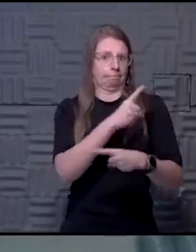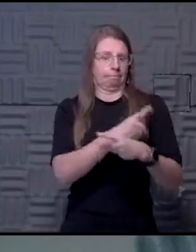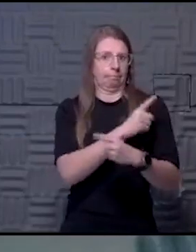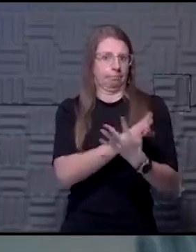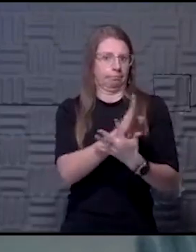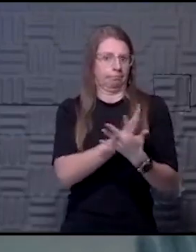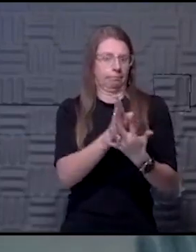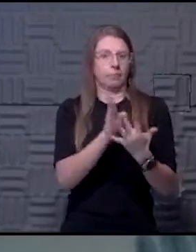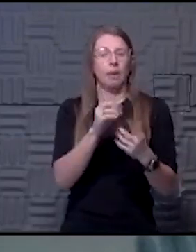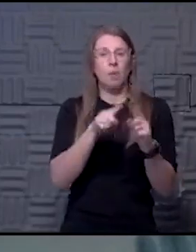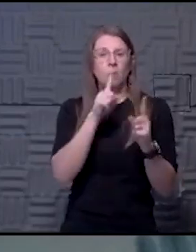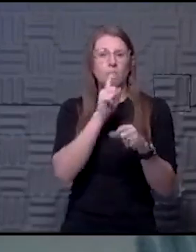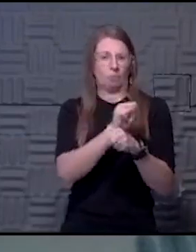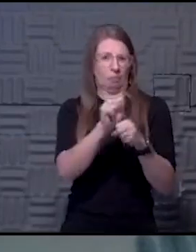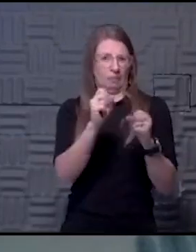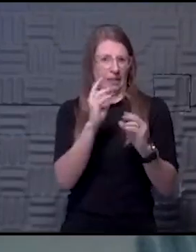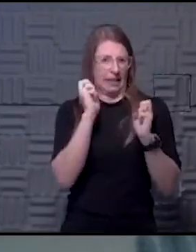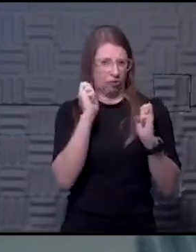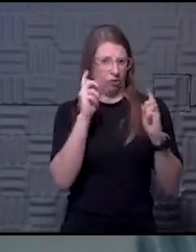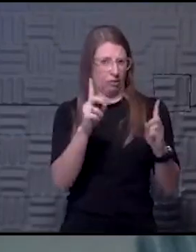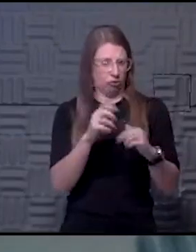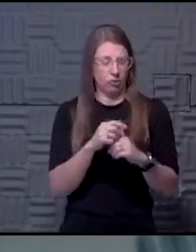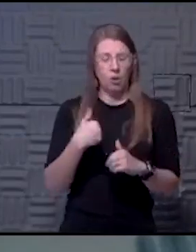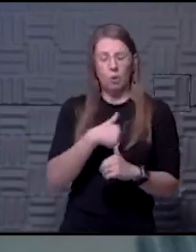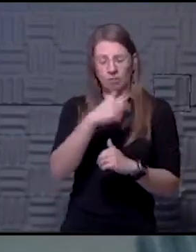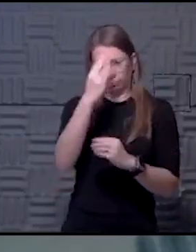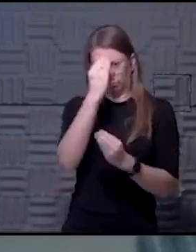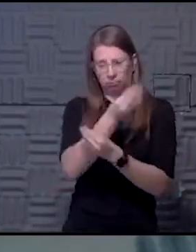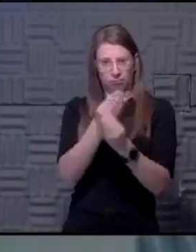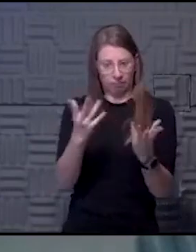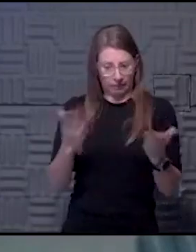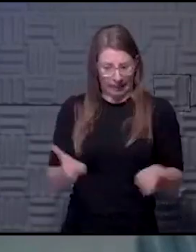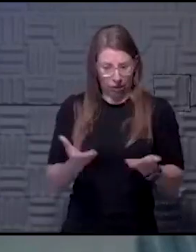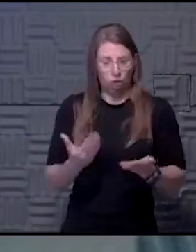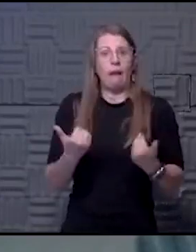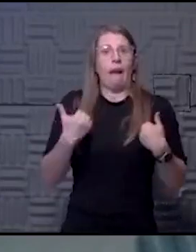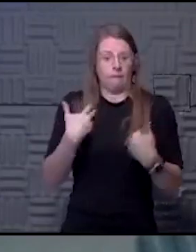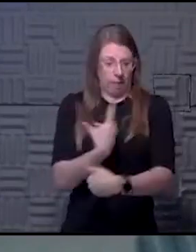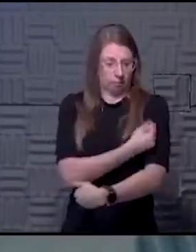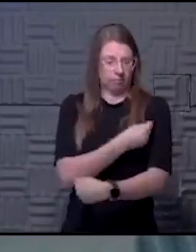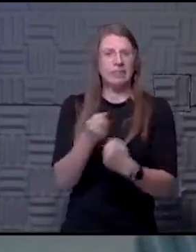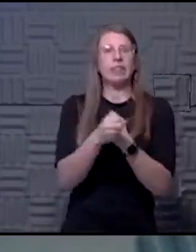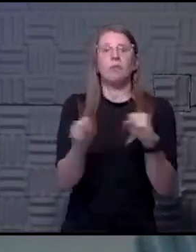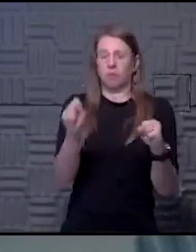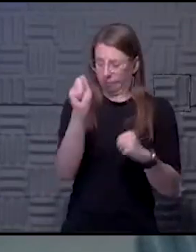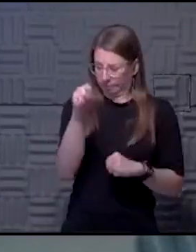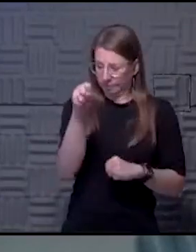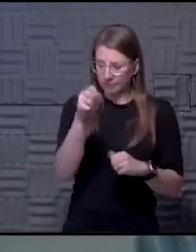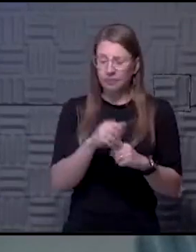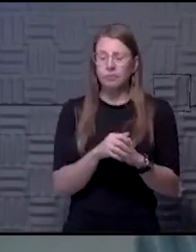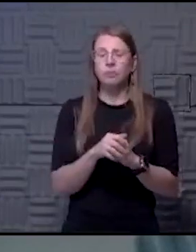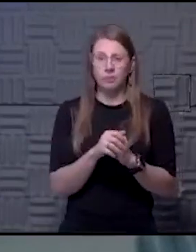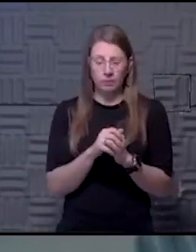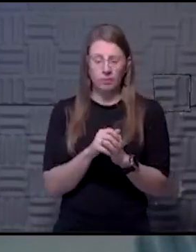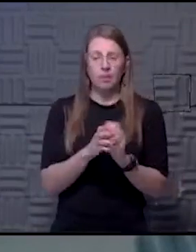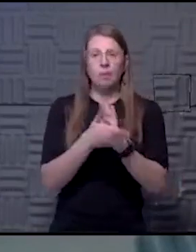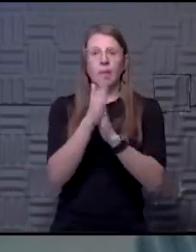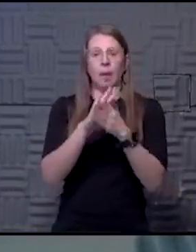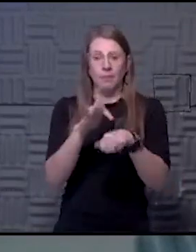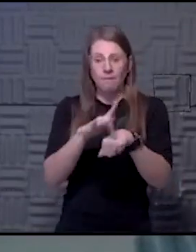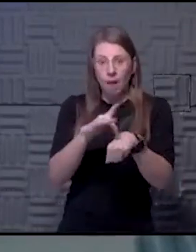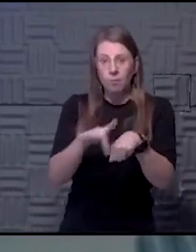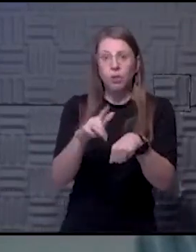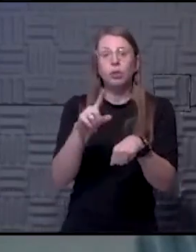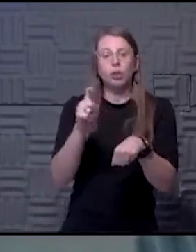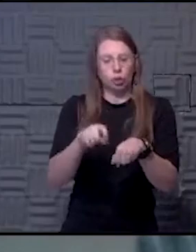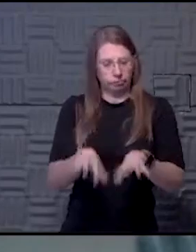really educational. It is letting people know that it is here, it is safe, and that as it becomes available, you should